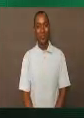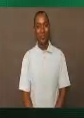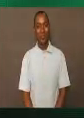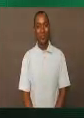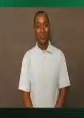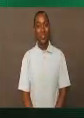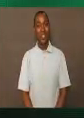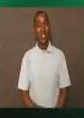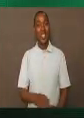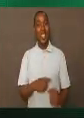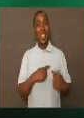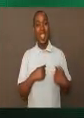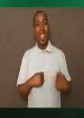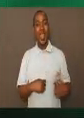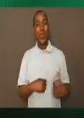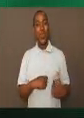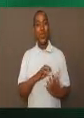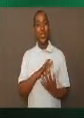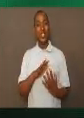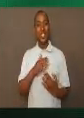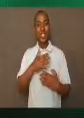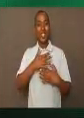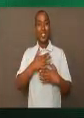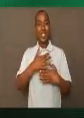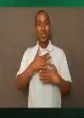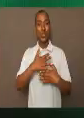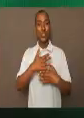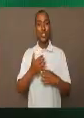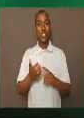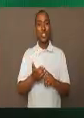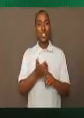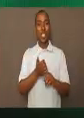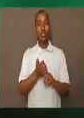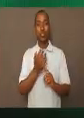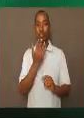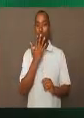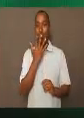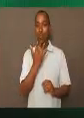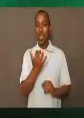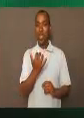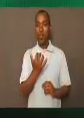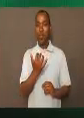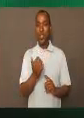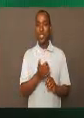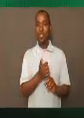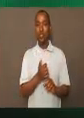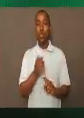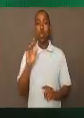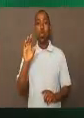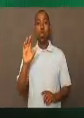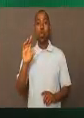The muscles of the heart wall are supplied with blood by coronary